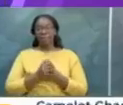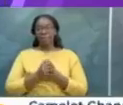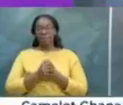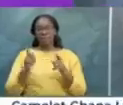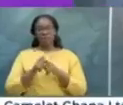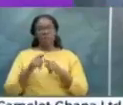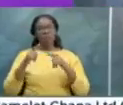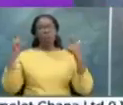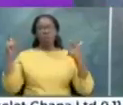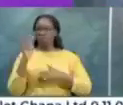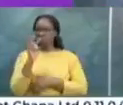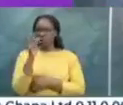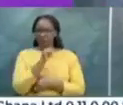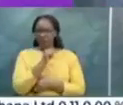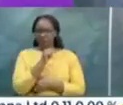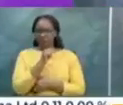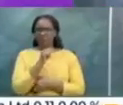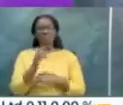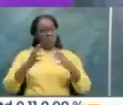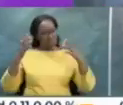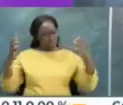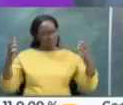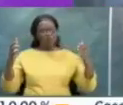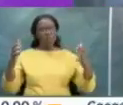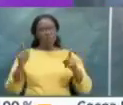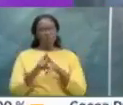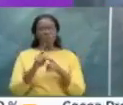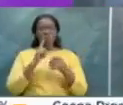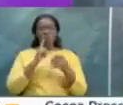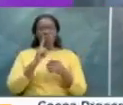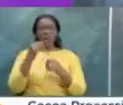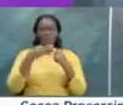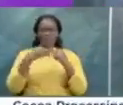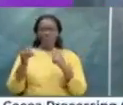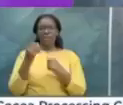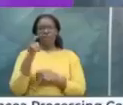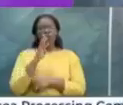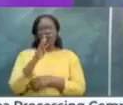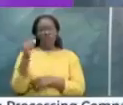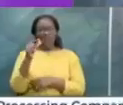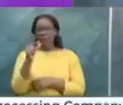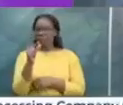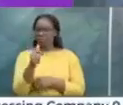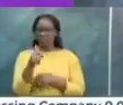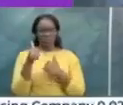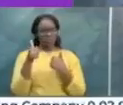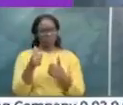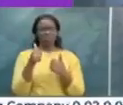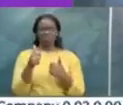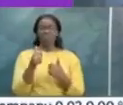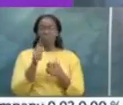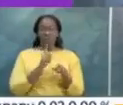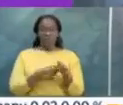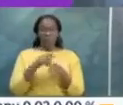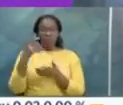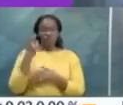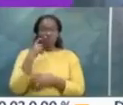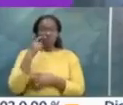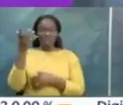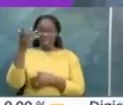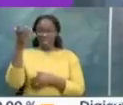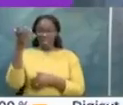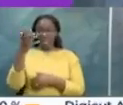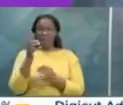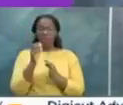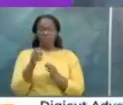seen the size of it, and you get it for 180 shillings for 400 grams. It's quite crazy because when you go to the shops, this size of